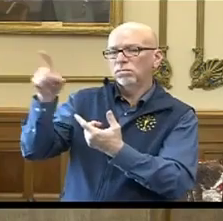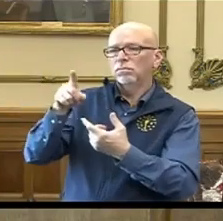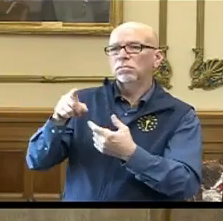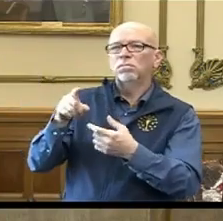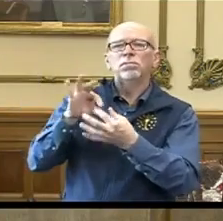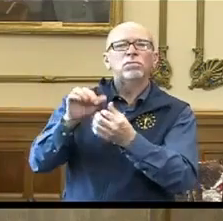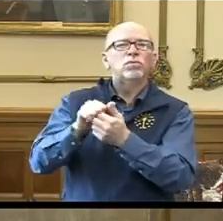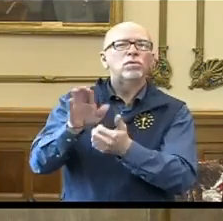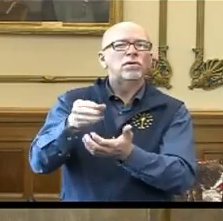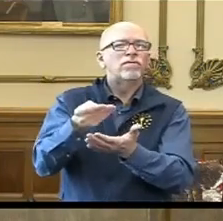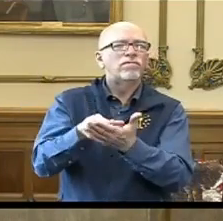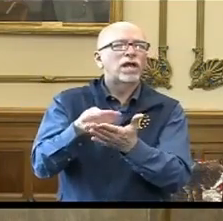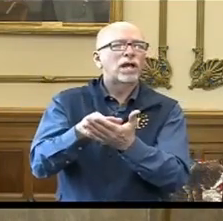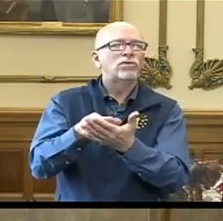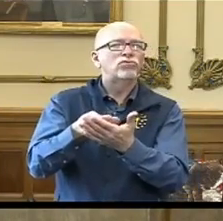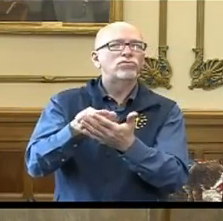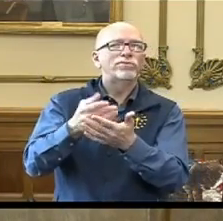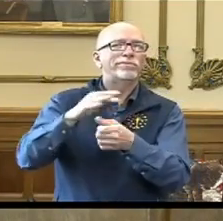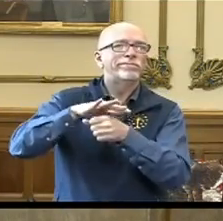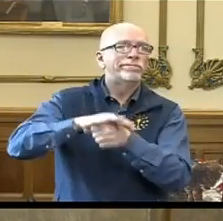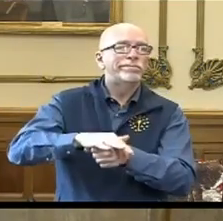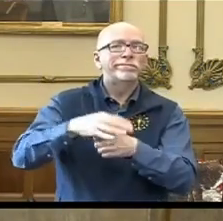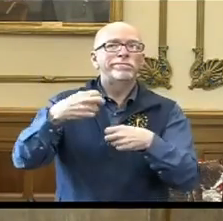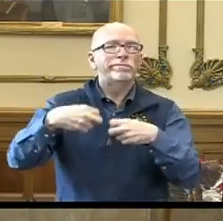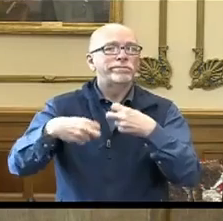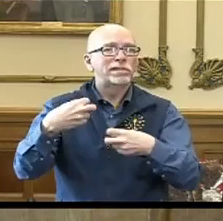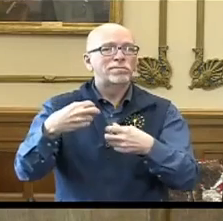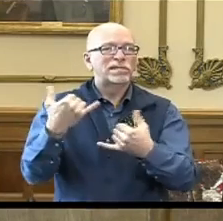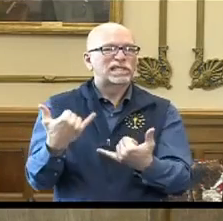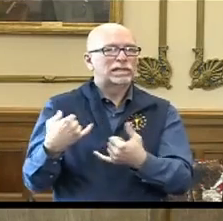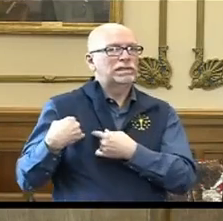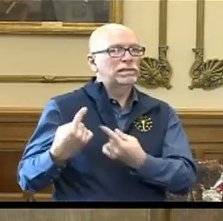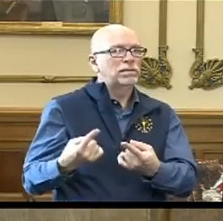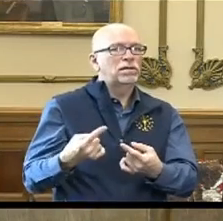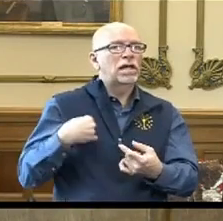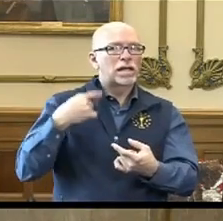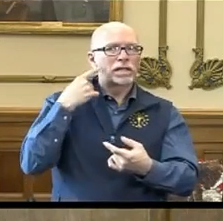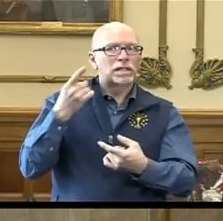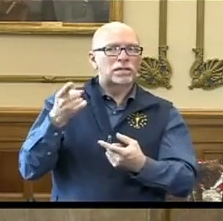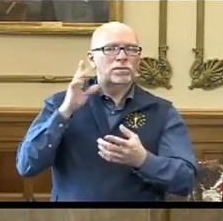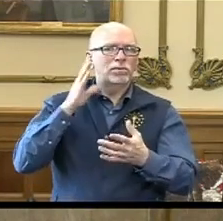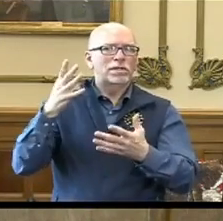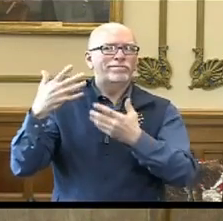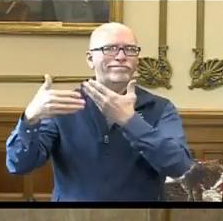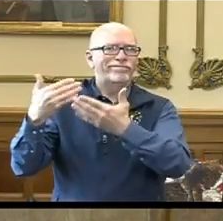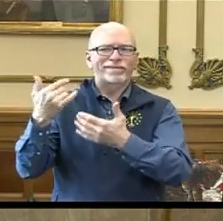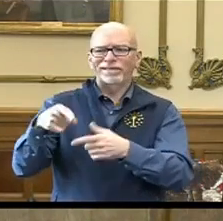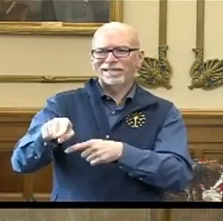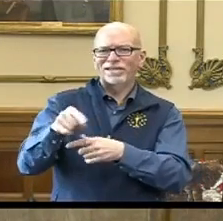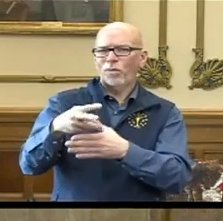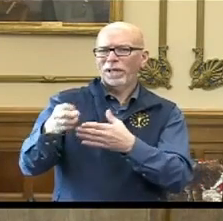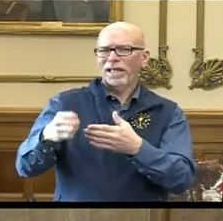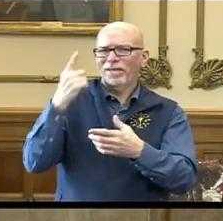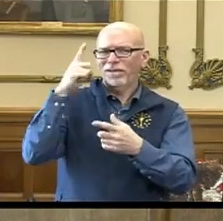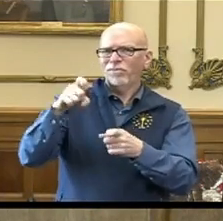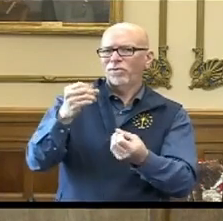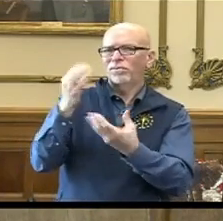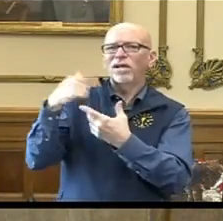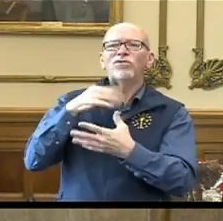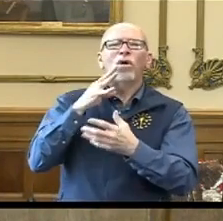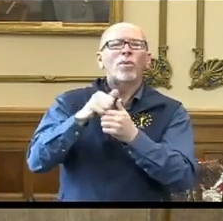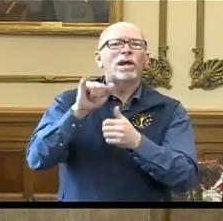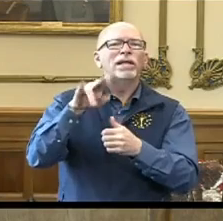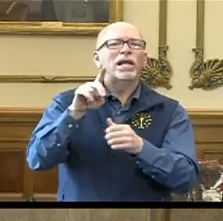the financial stresses that they've been under, and I think that that is coming up very soon. In fact, this weekend, as I talk with Indiana